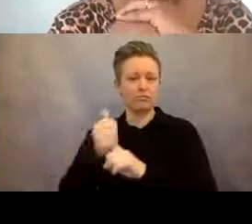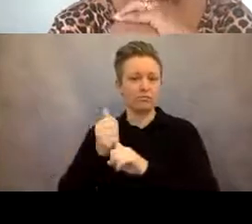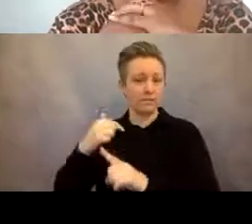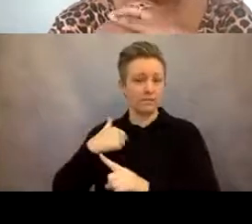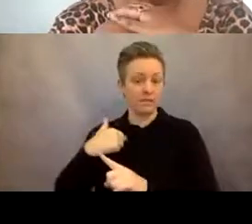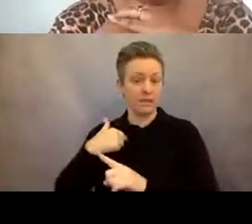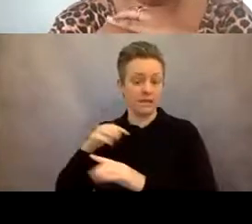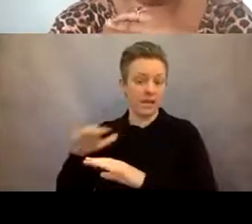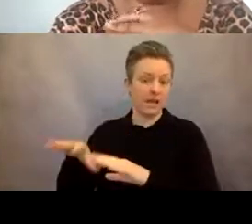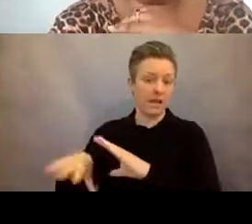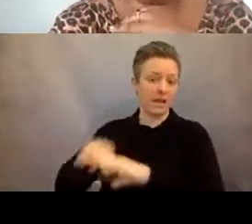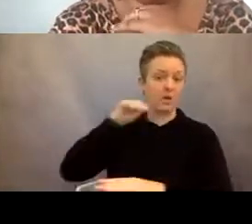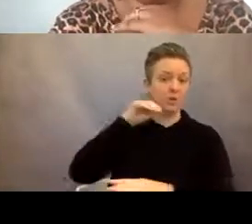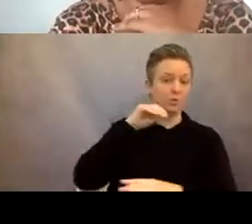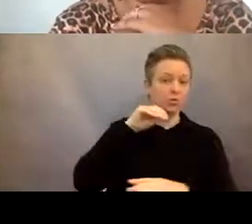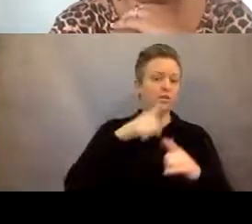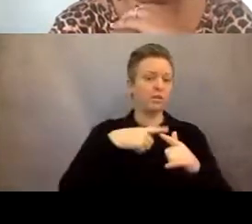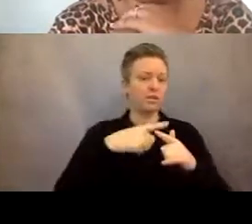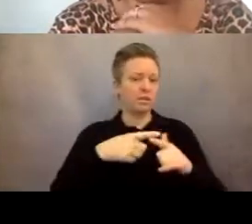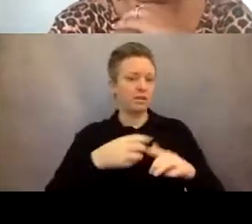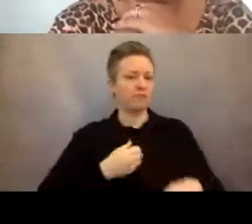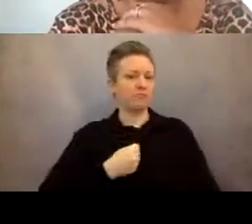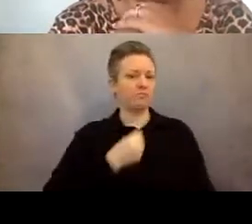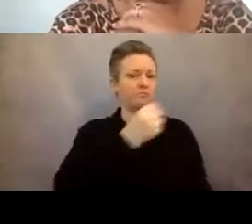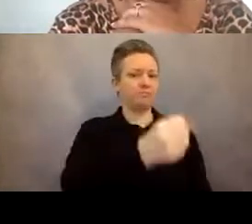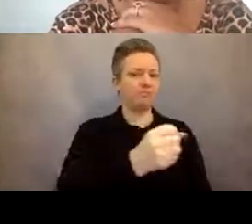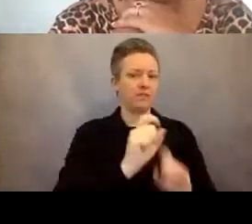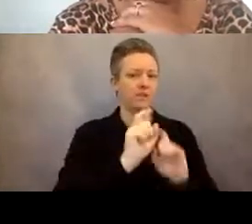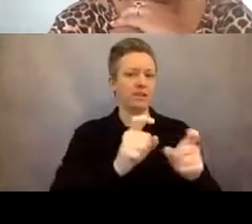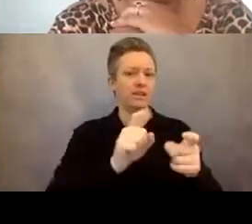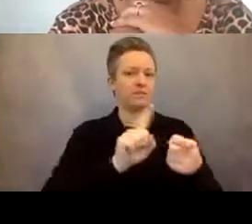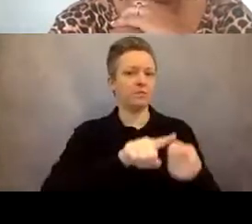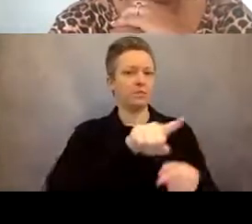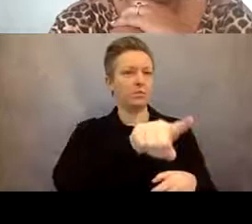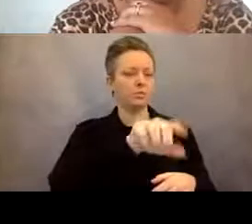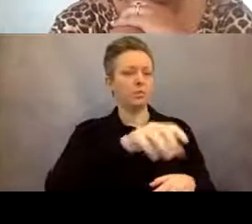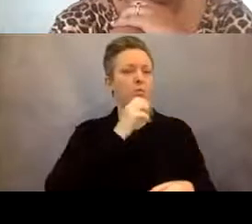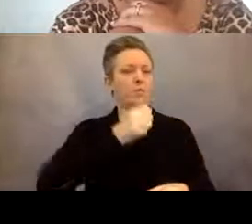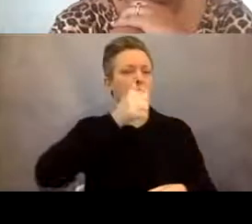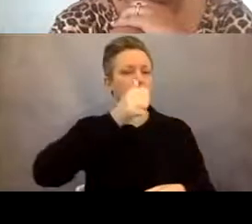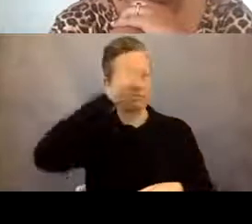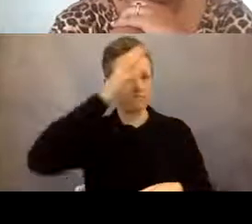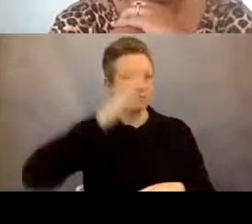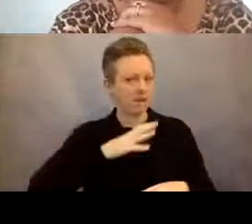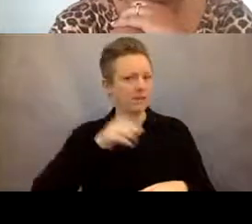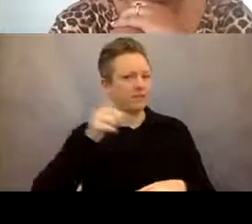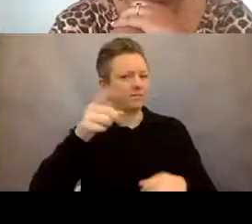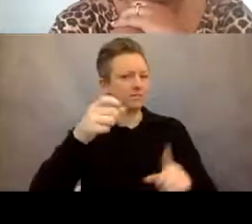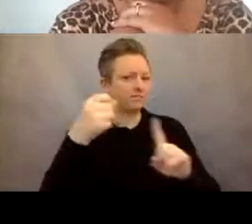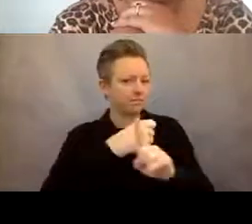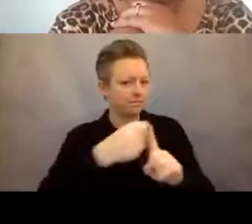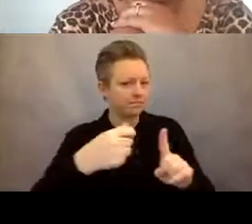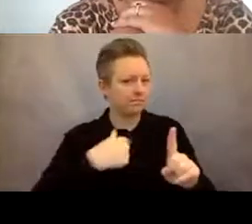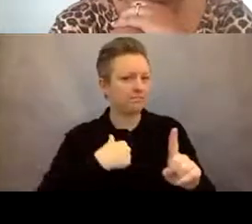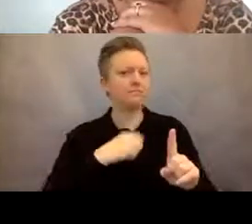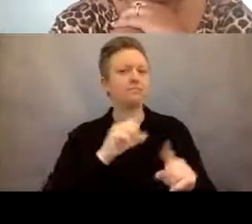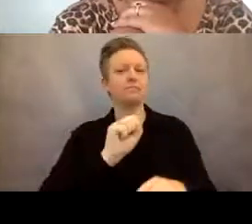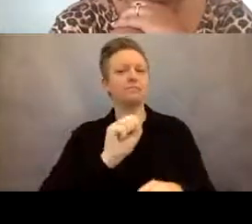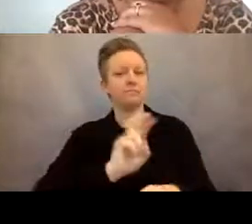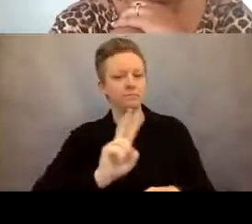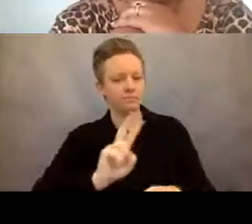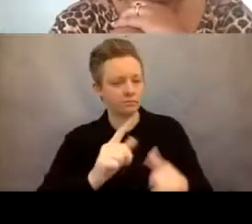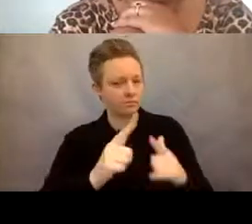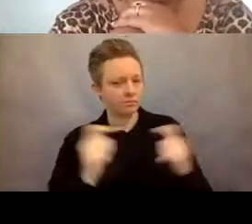cope with that, or I would have killed myself. And I used drugs and alcohol to do it. Unfortunately for me, it introduced me